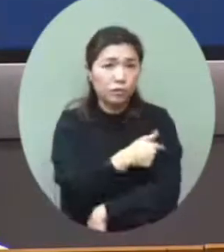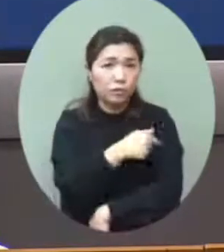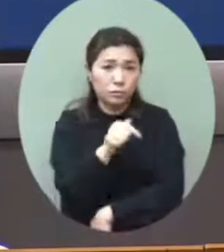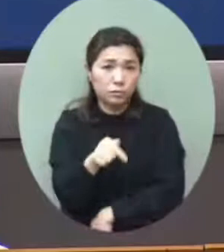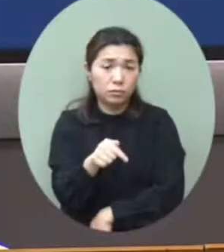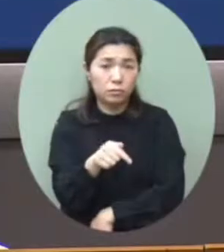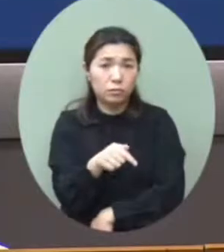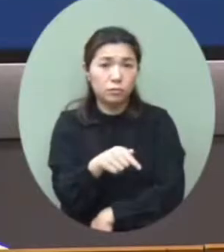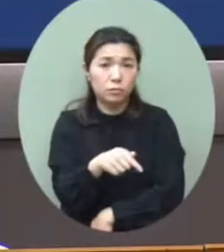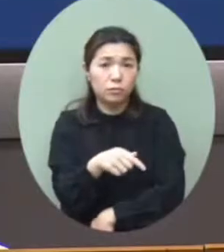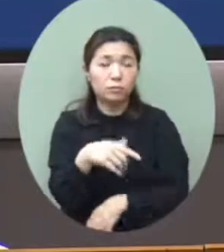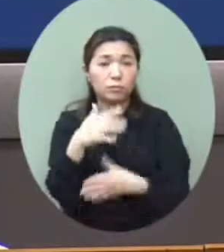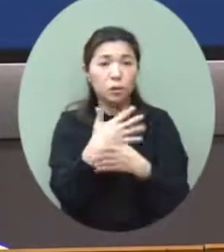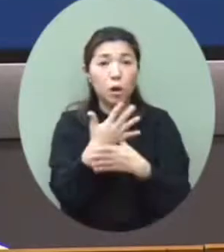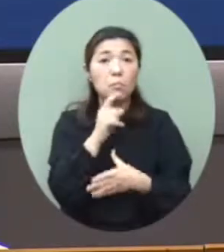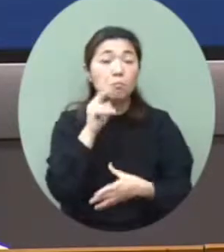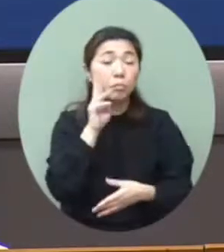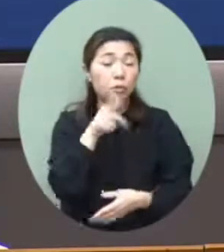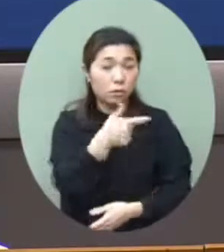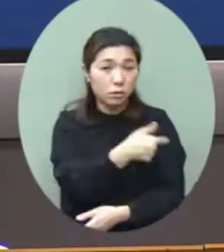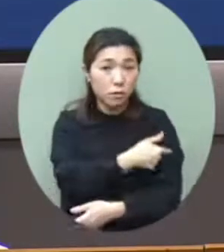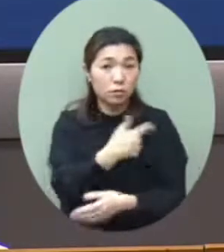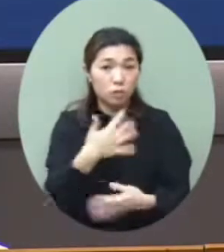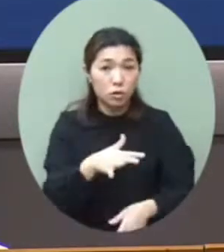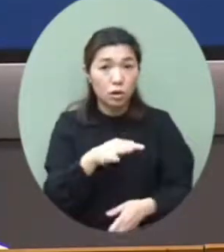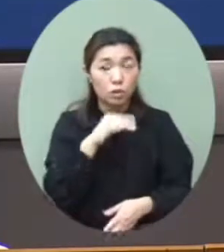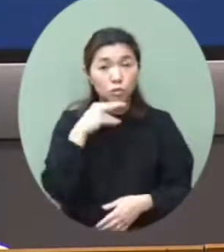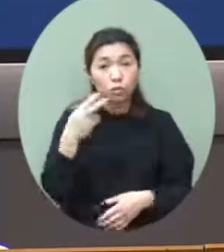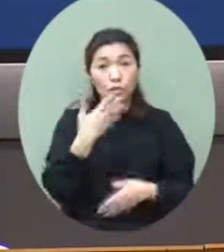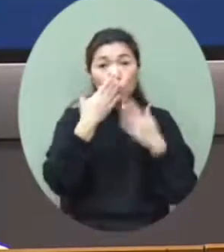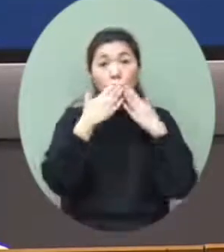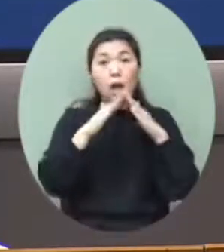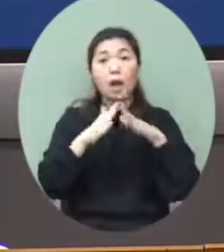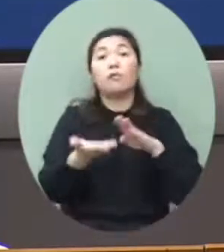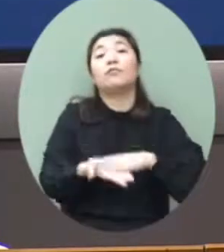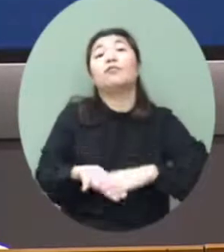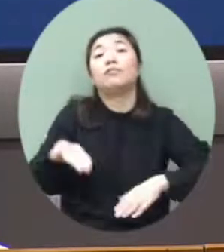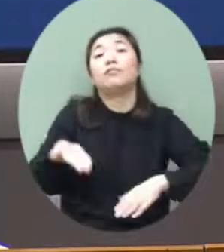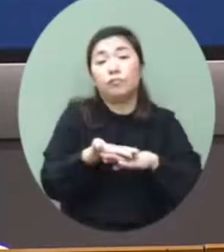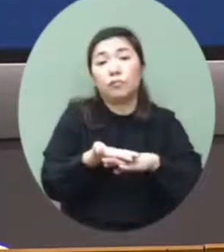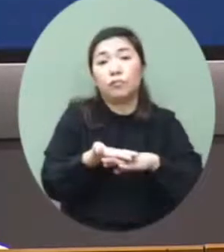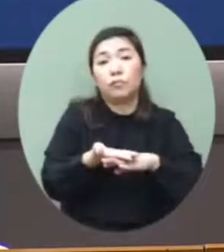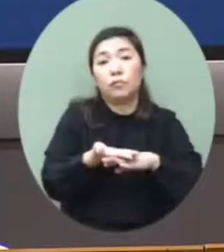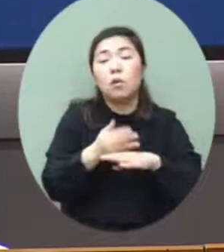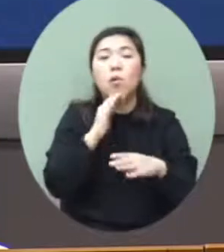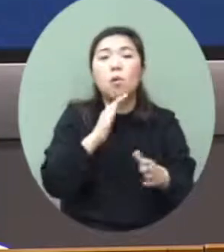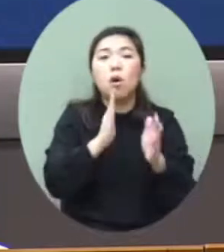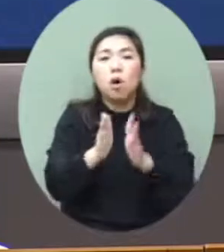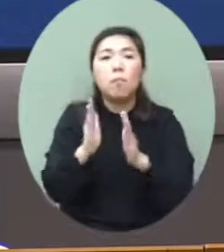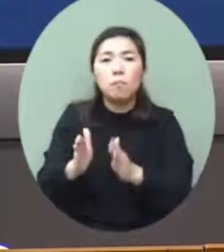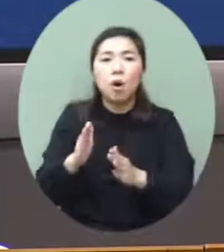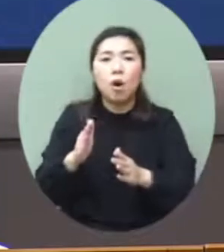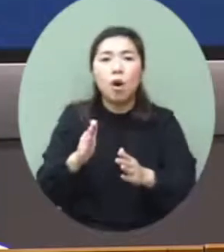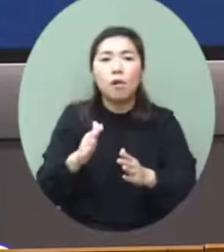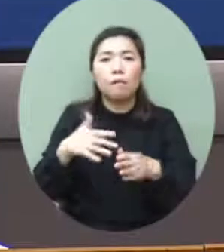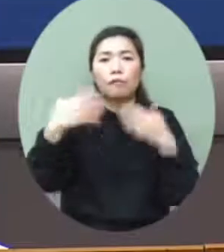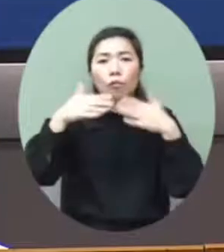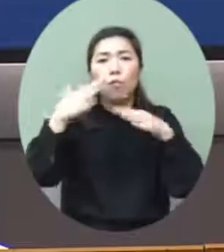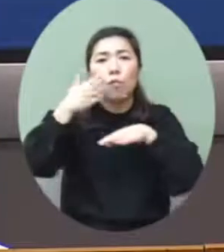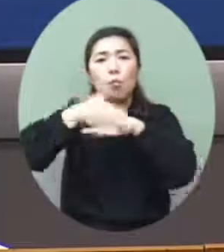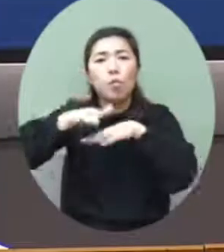I appeal to school children aged 3 to 11 to be vaccinated, because after